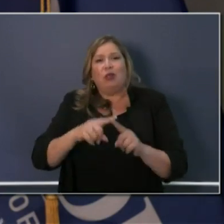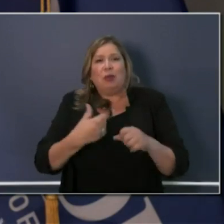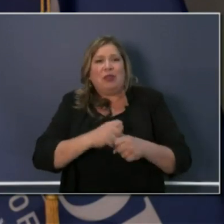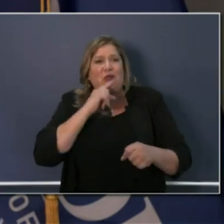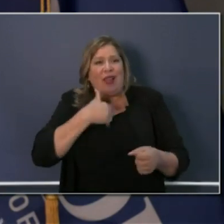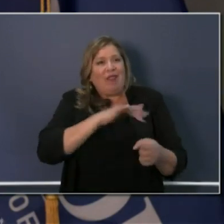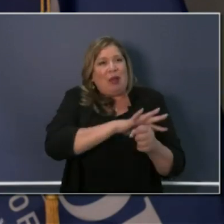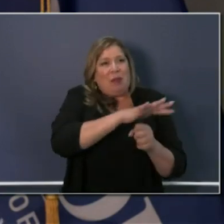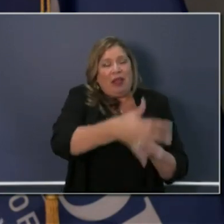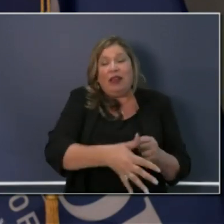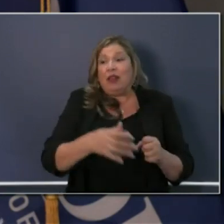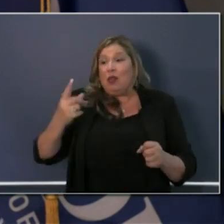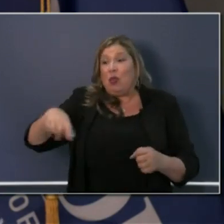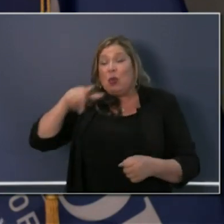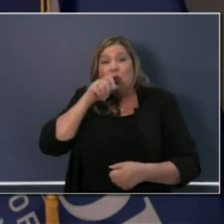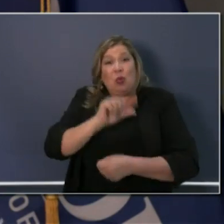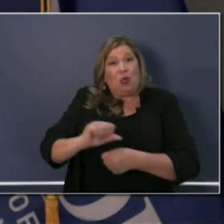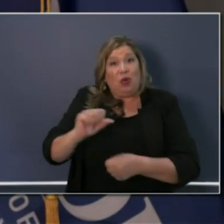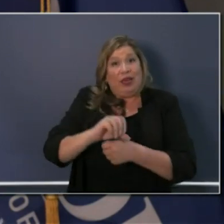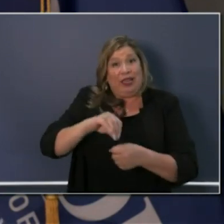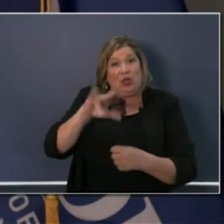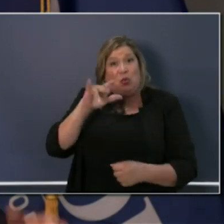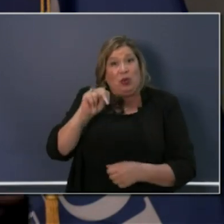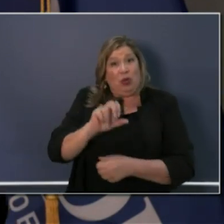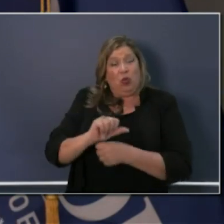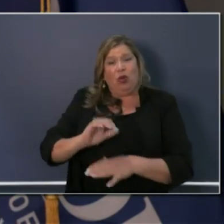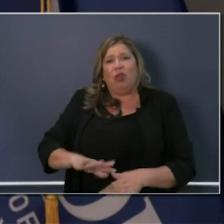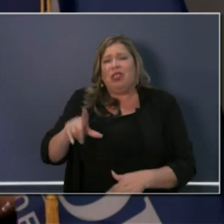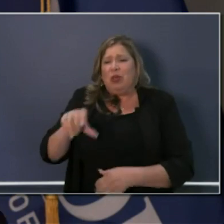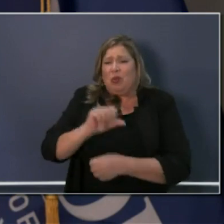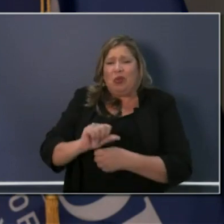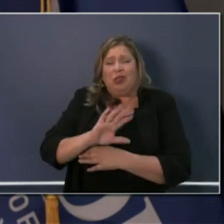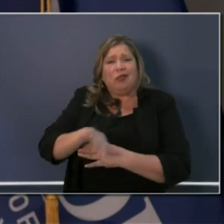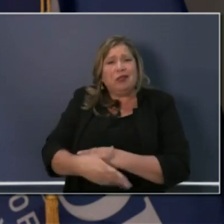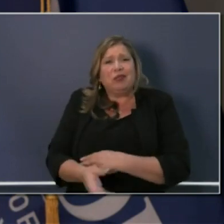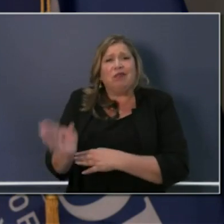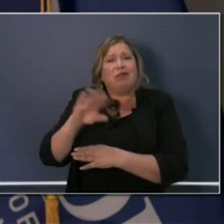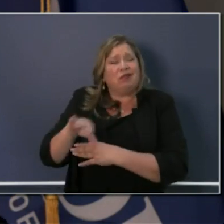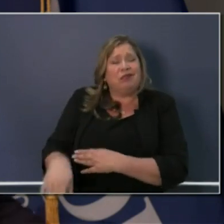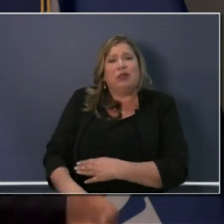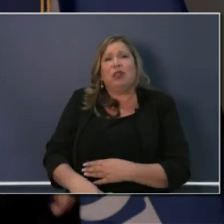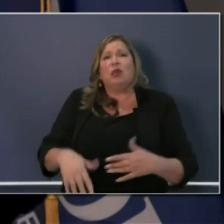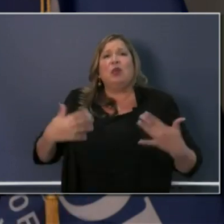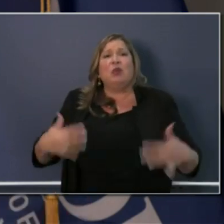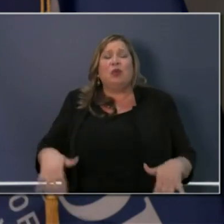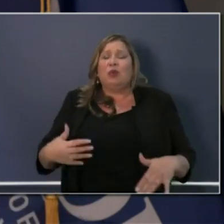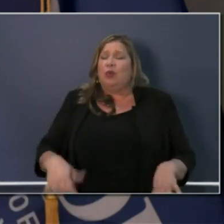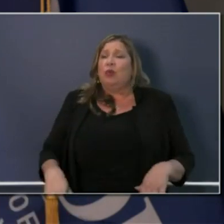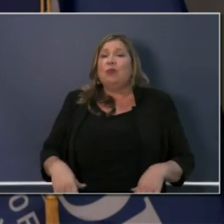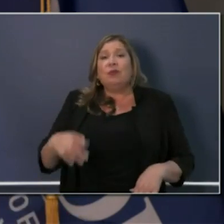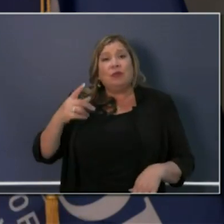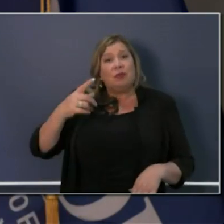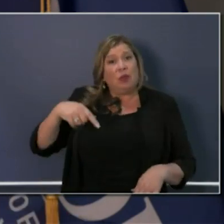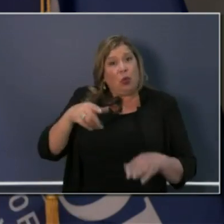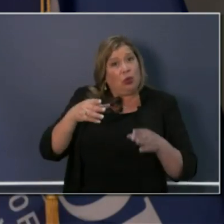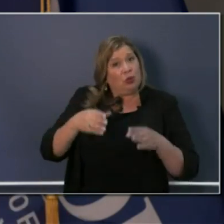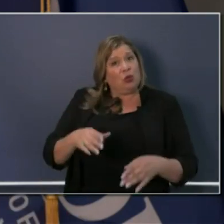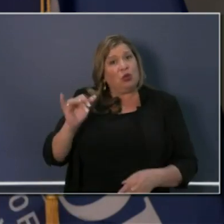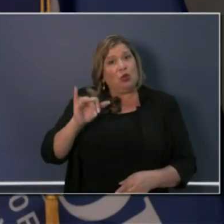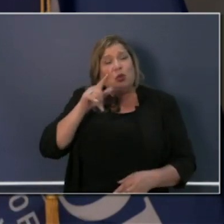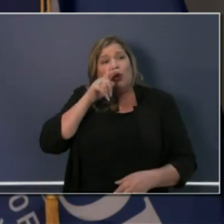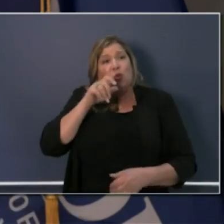to pick up their own groceries. I just want to tip my hat to them, to the grocery store workers. 300 or 400 people they're coming into